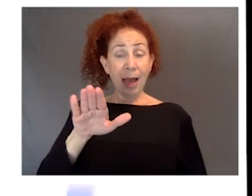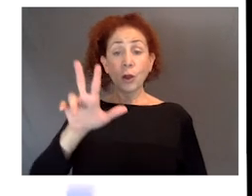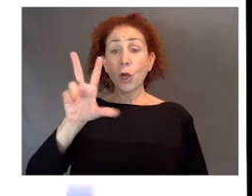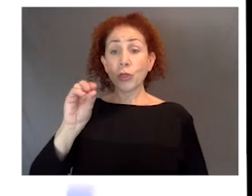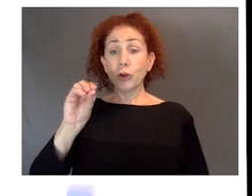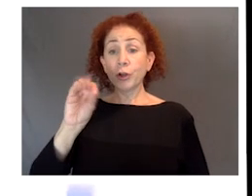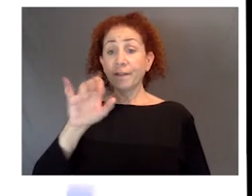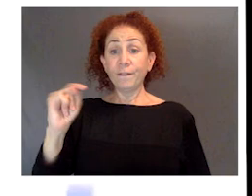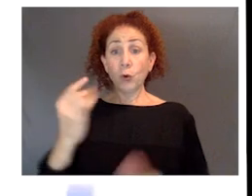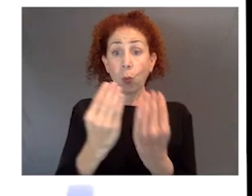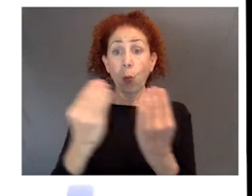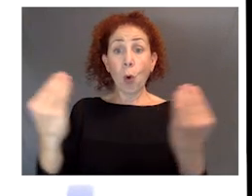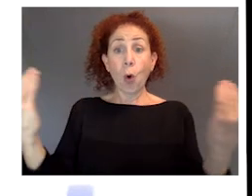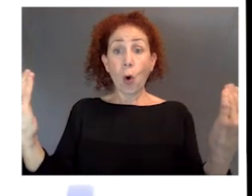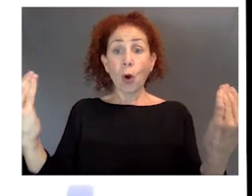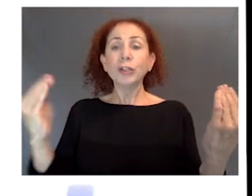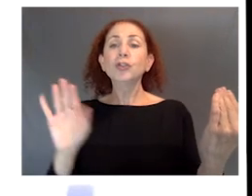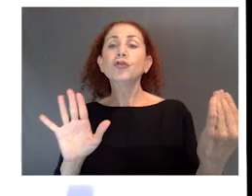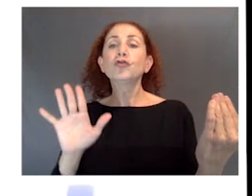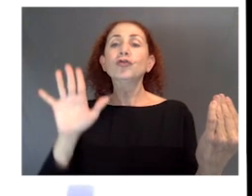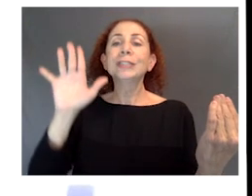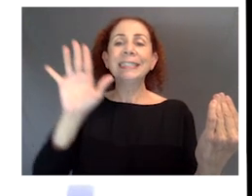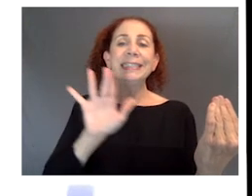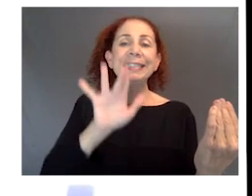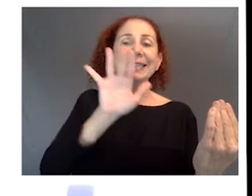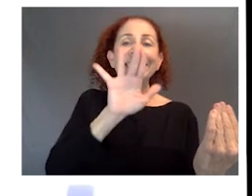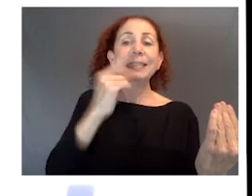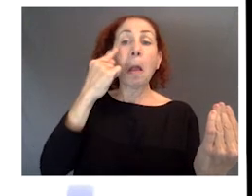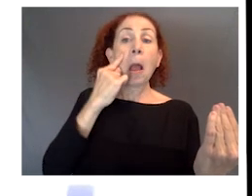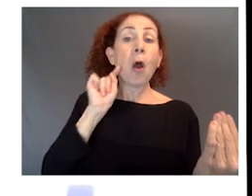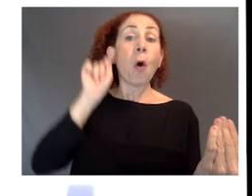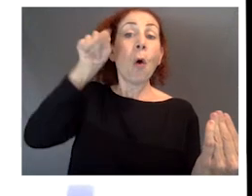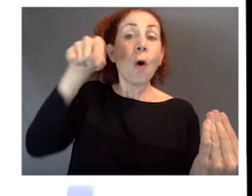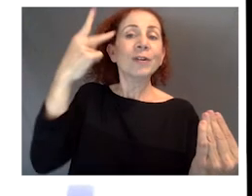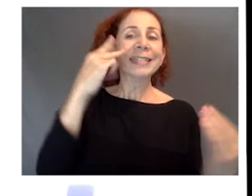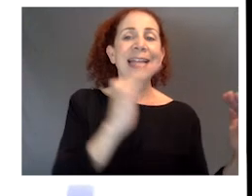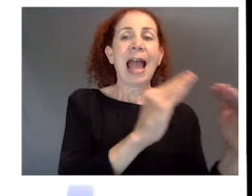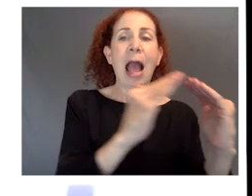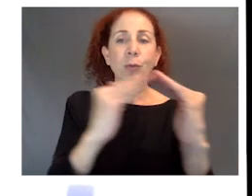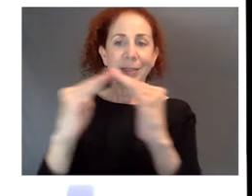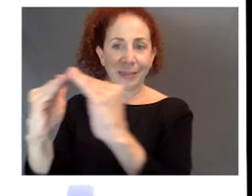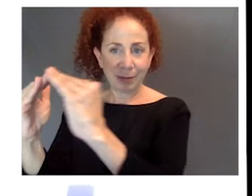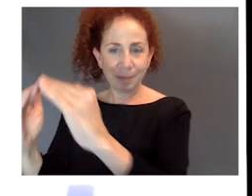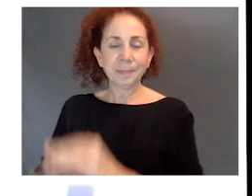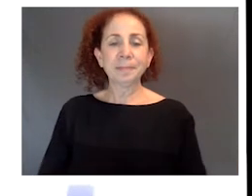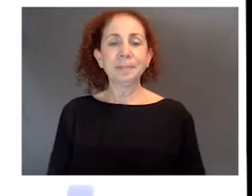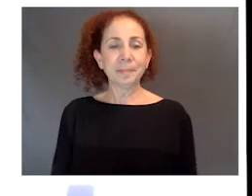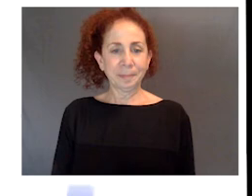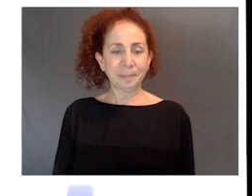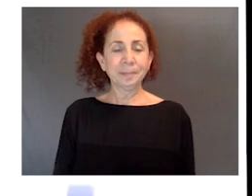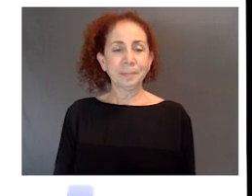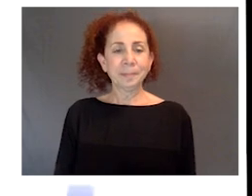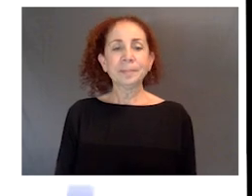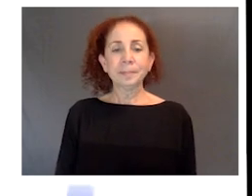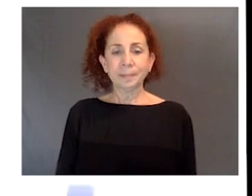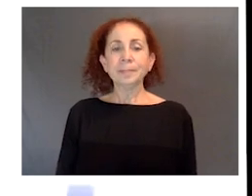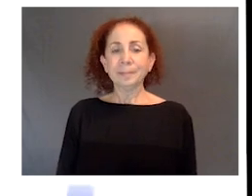the 30-foot outer wall is partially concealed by trees, and beyond the wall, houses from the surrounding neighborhood are visible.